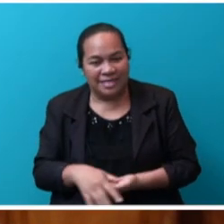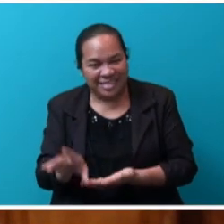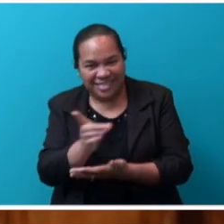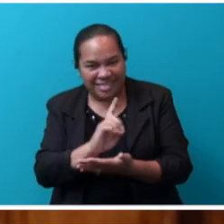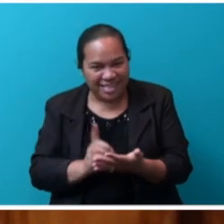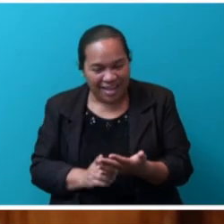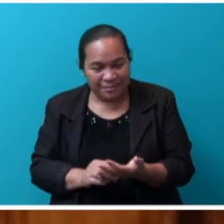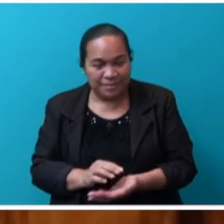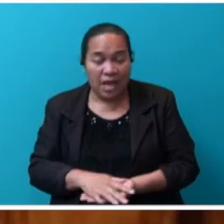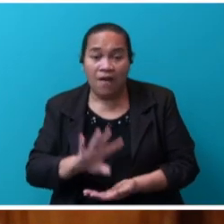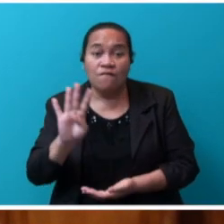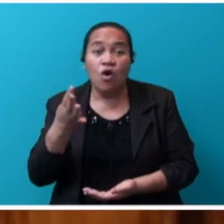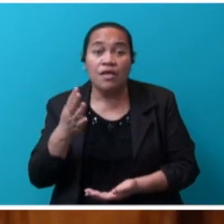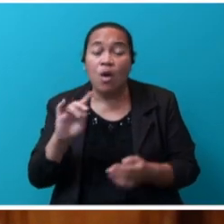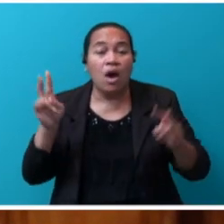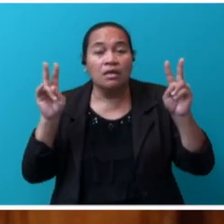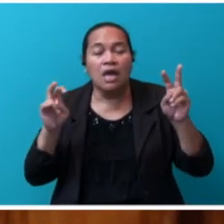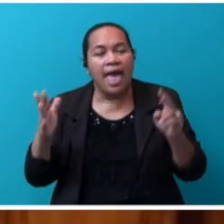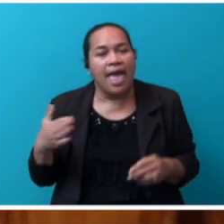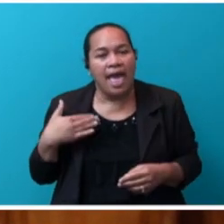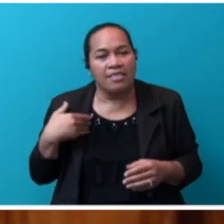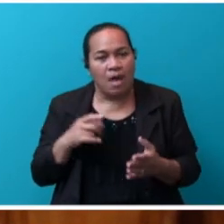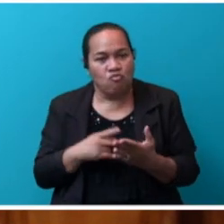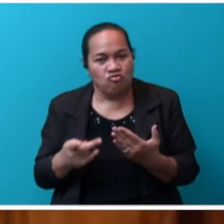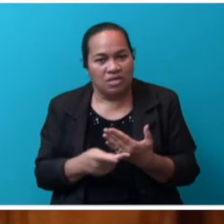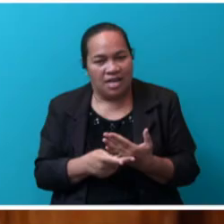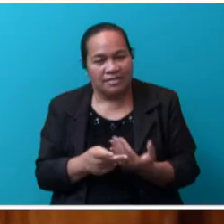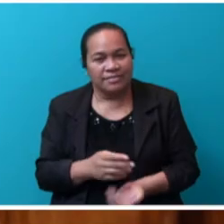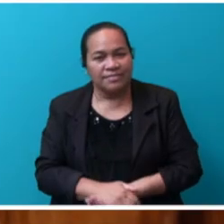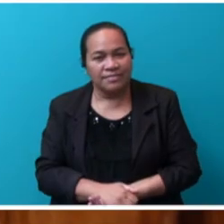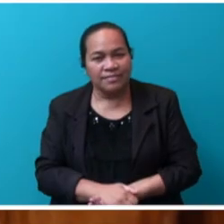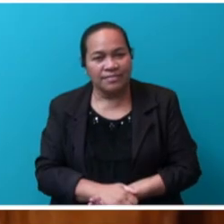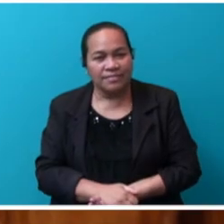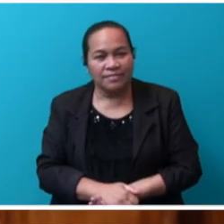health project in the health sector.